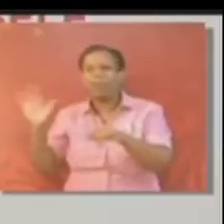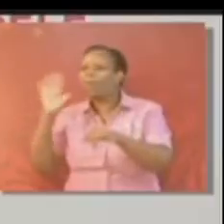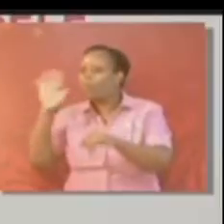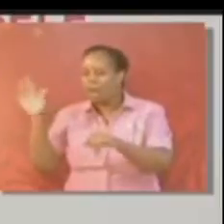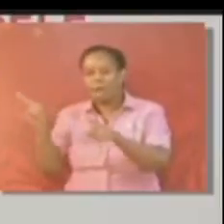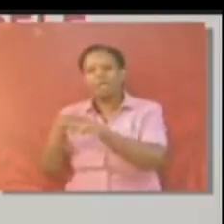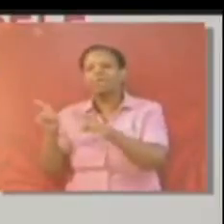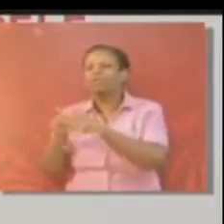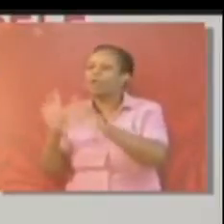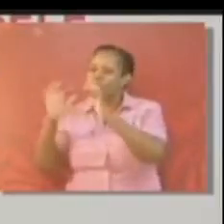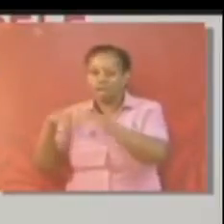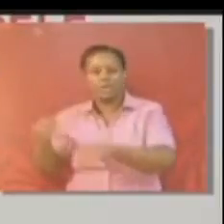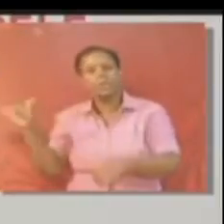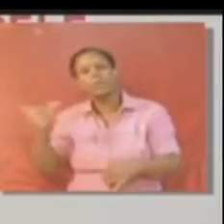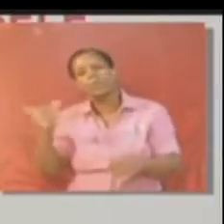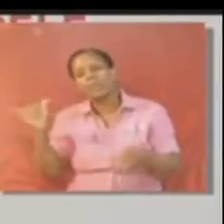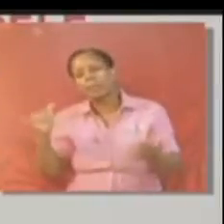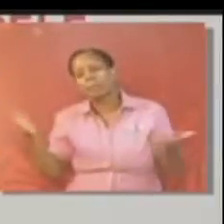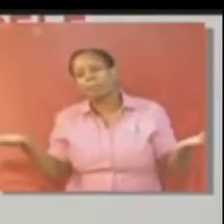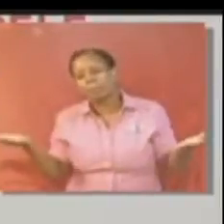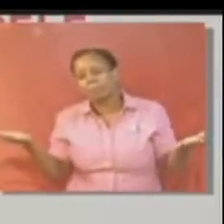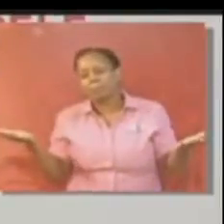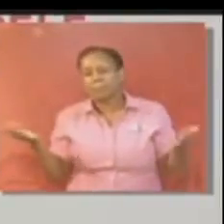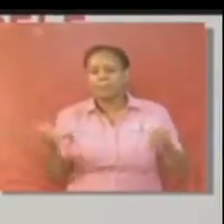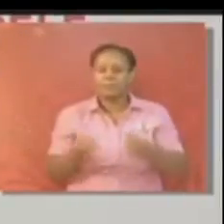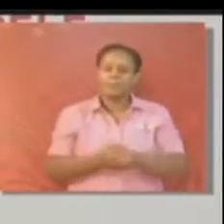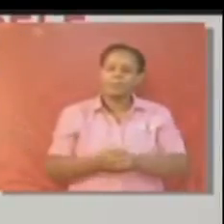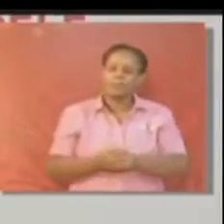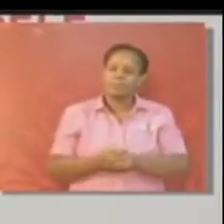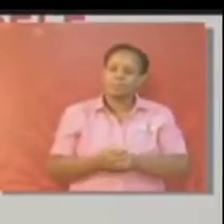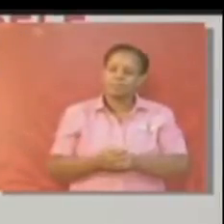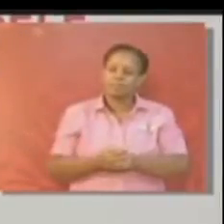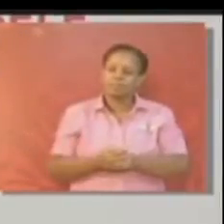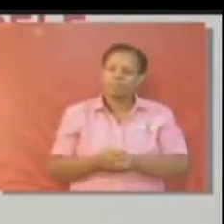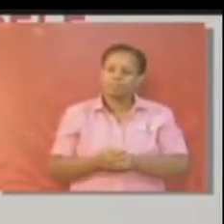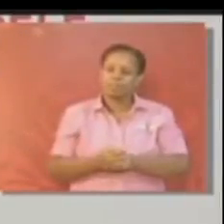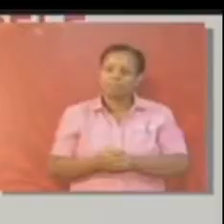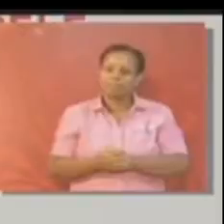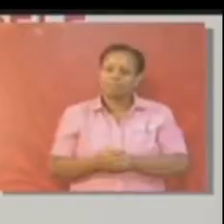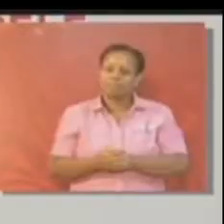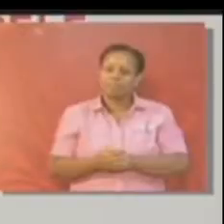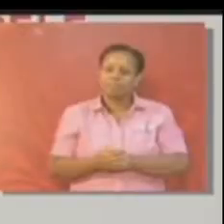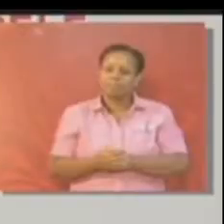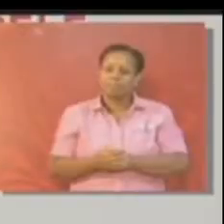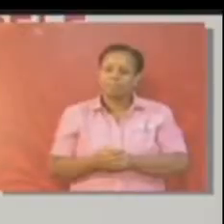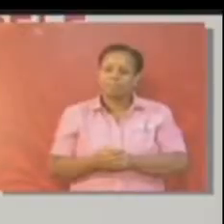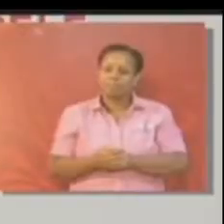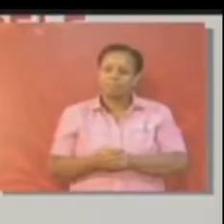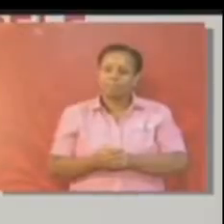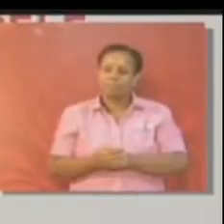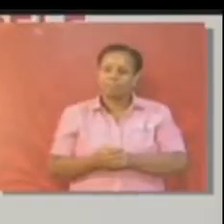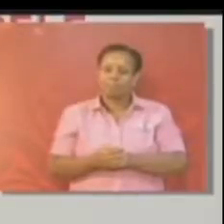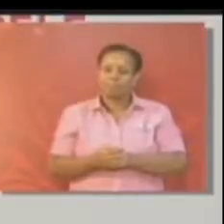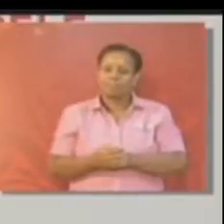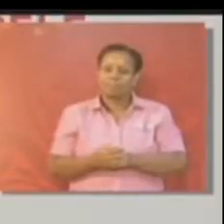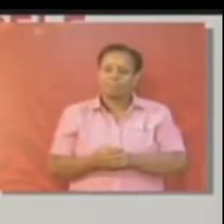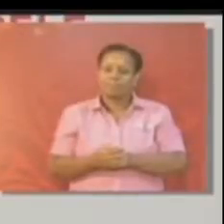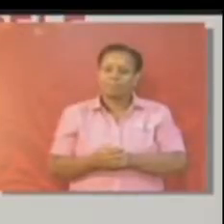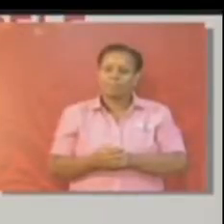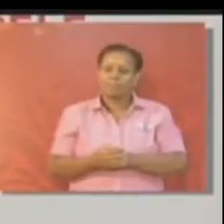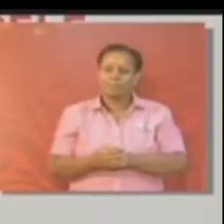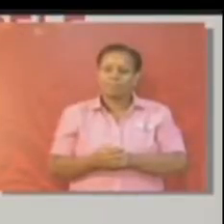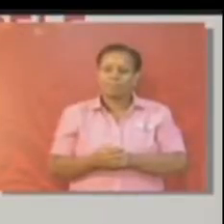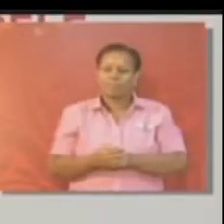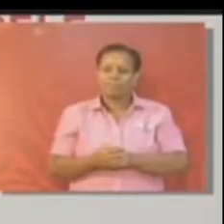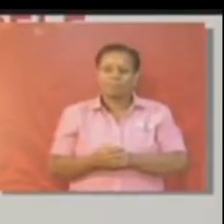at my level, we had set a target of 20%. That is, our